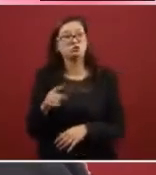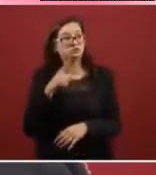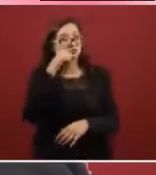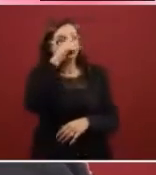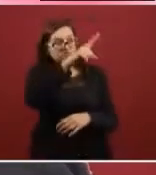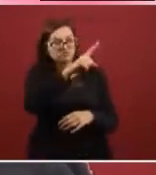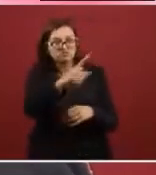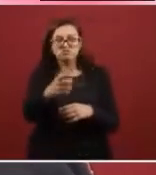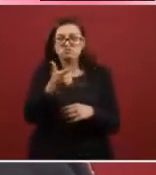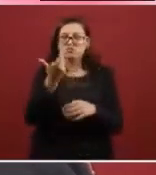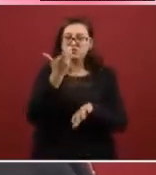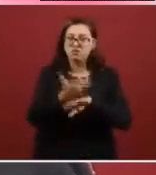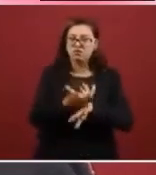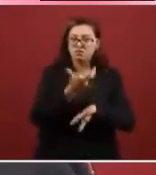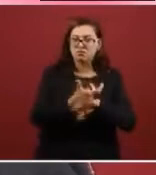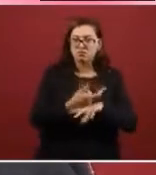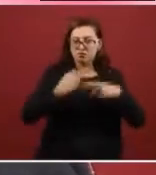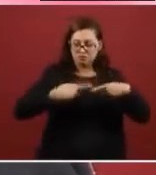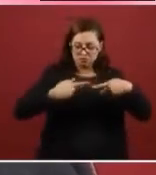came through the country.